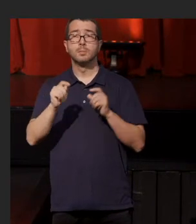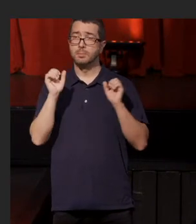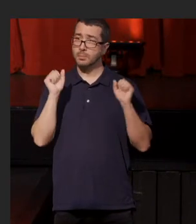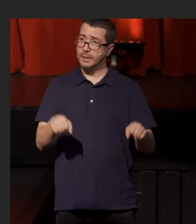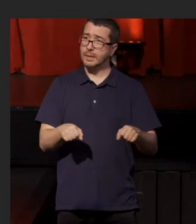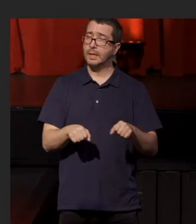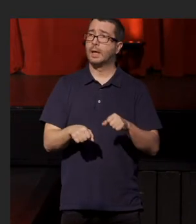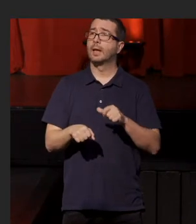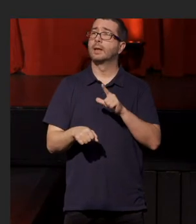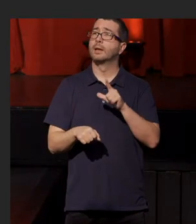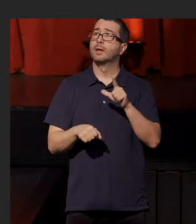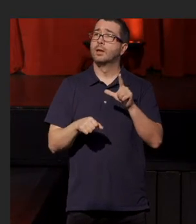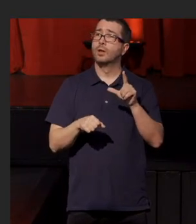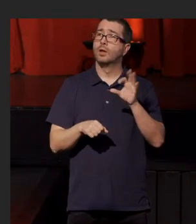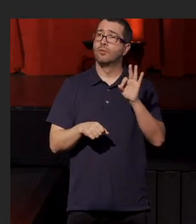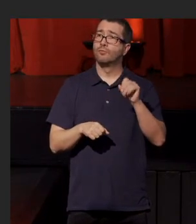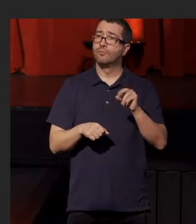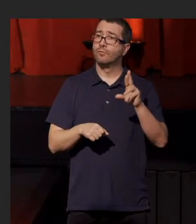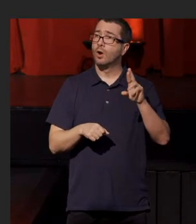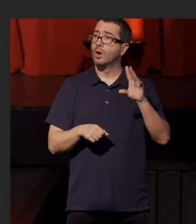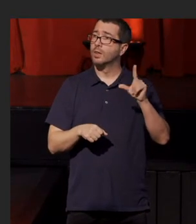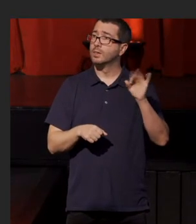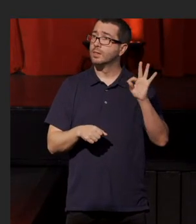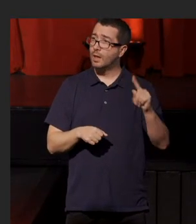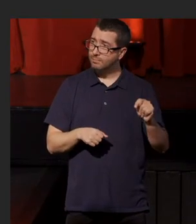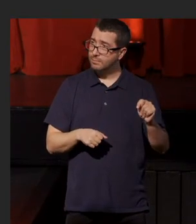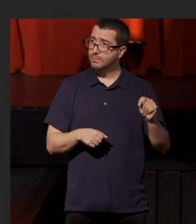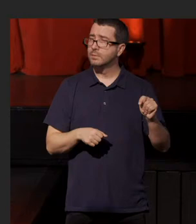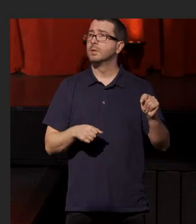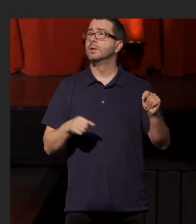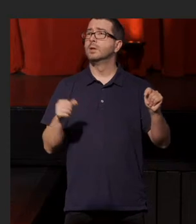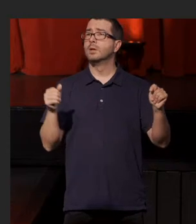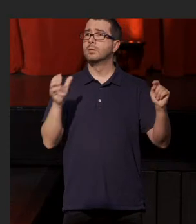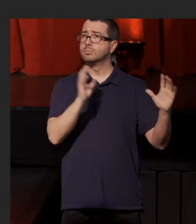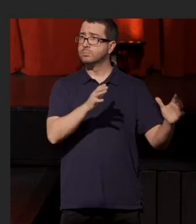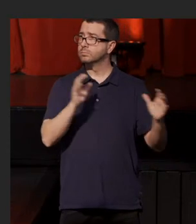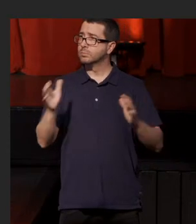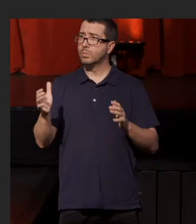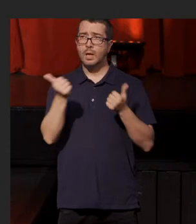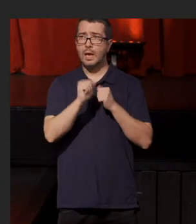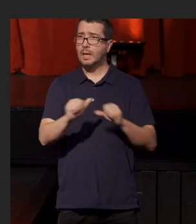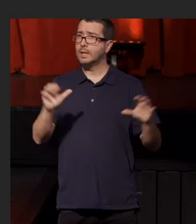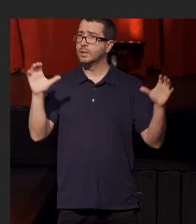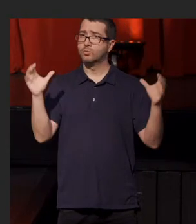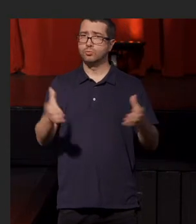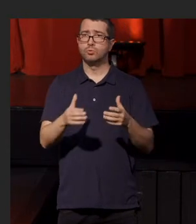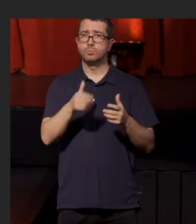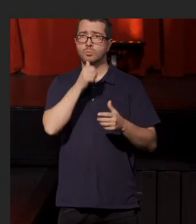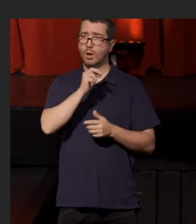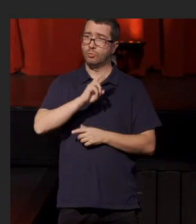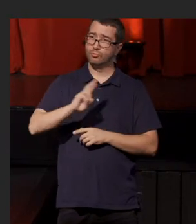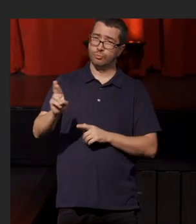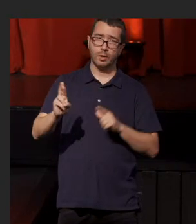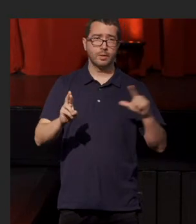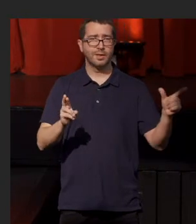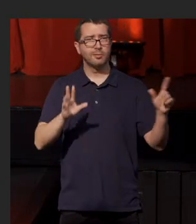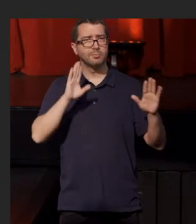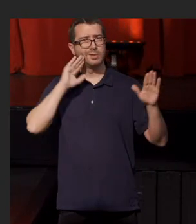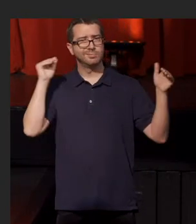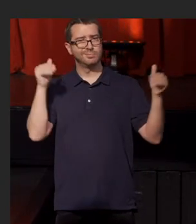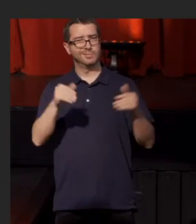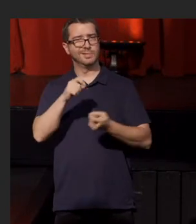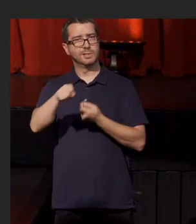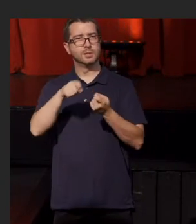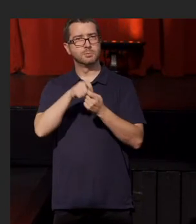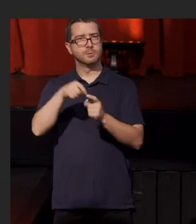left or any sort of topic-based group that is not necessarily ideologically left or right, but that very invested in a particular